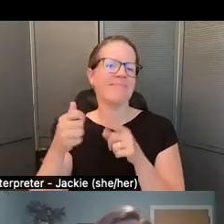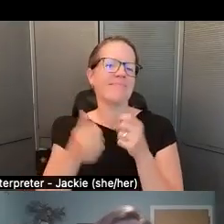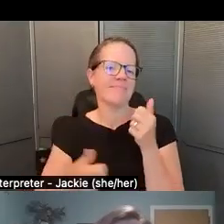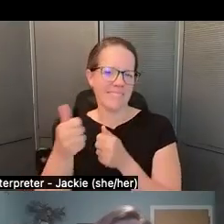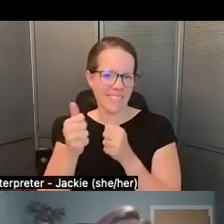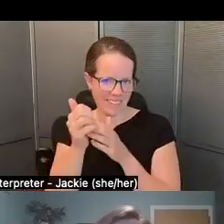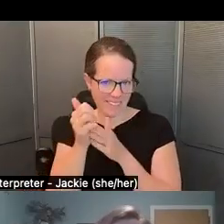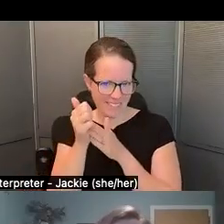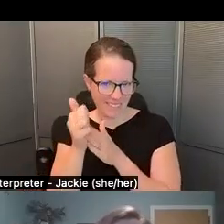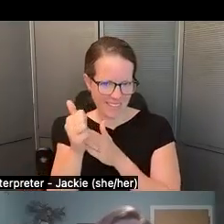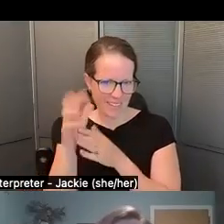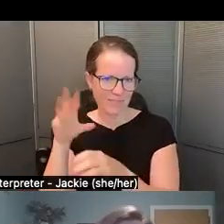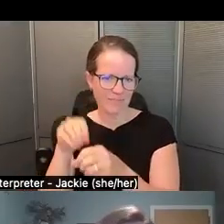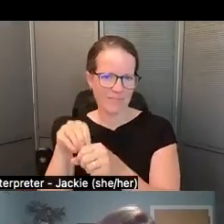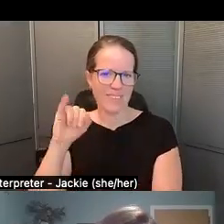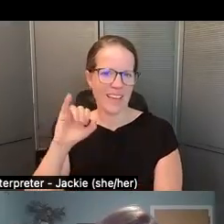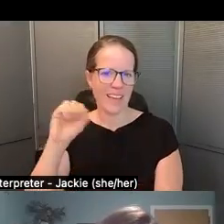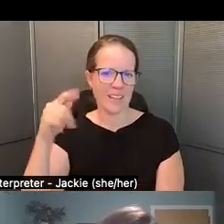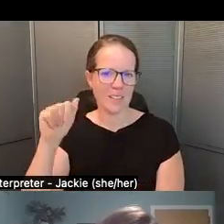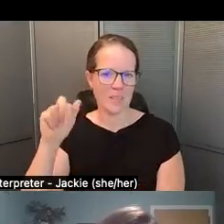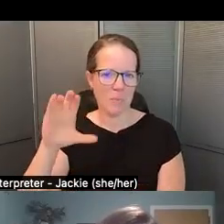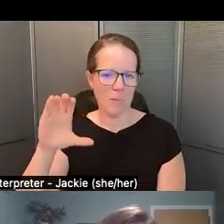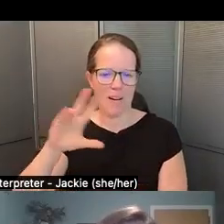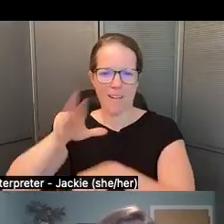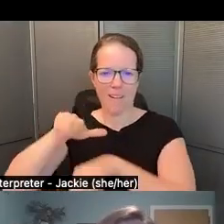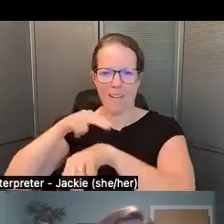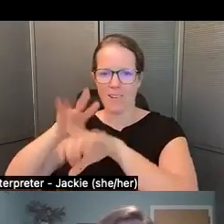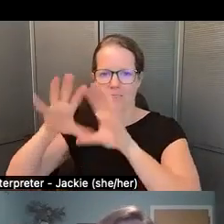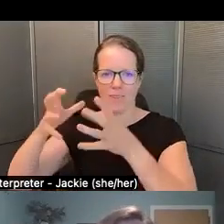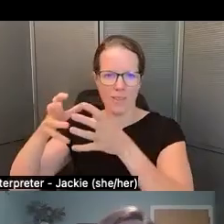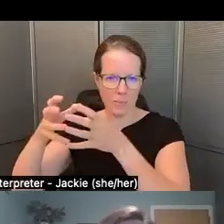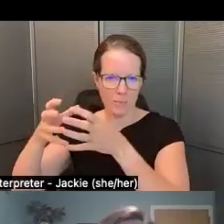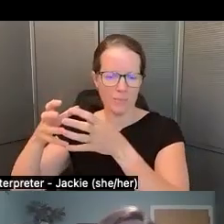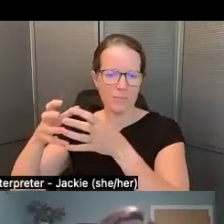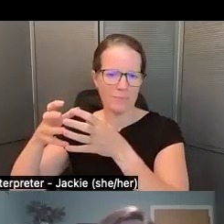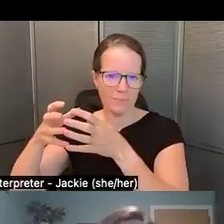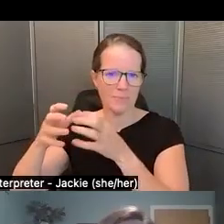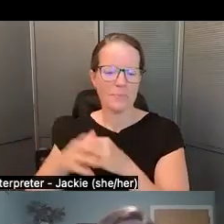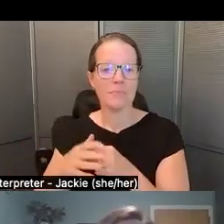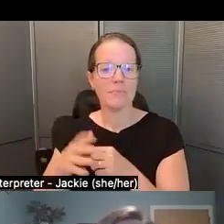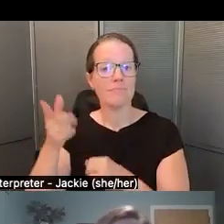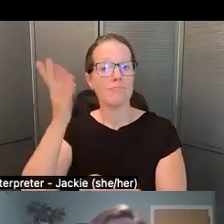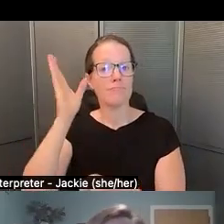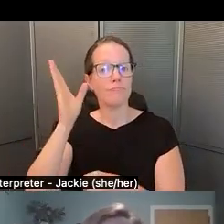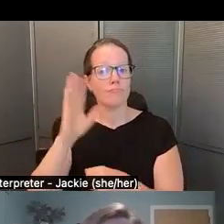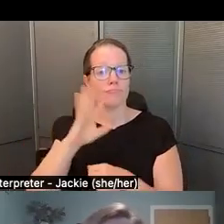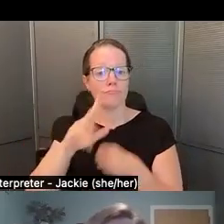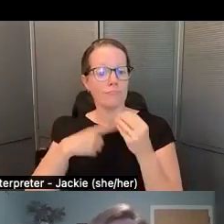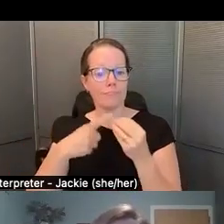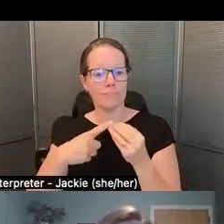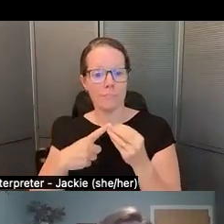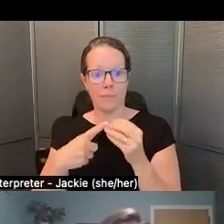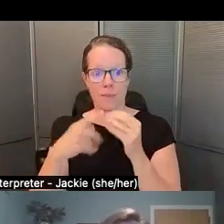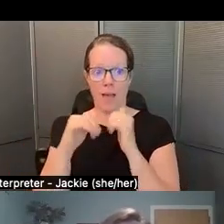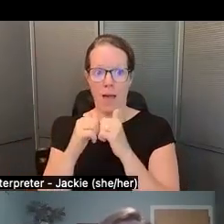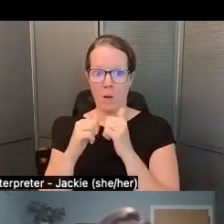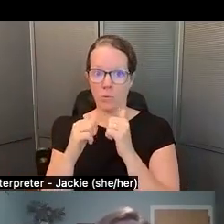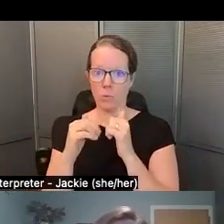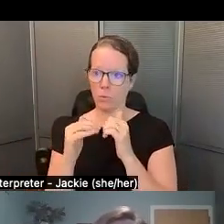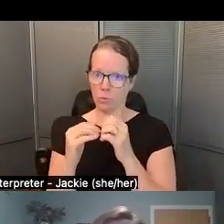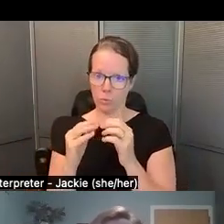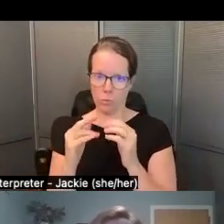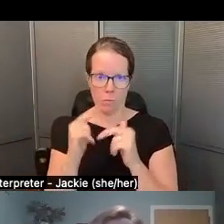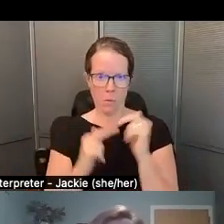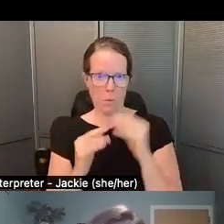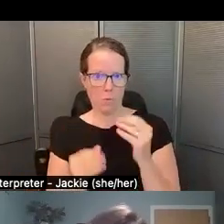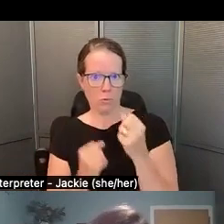Implementation Support at iSPARC. So their talk is entitled Strengthening Statewide Implementation of an Alternative